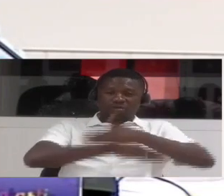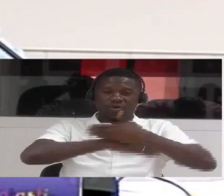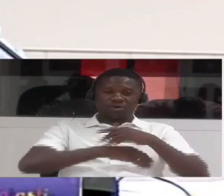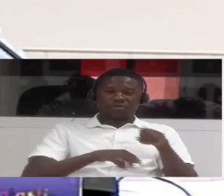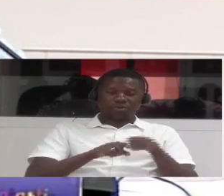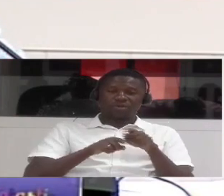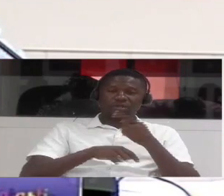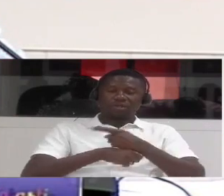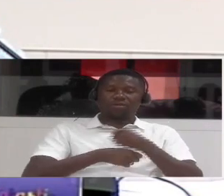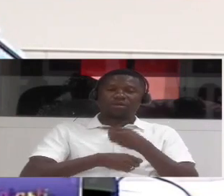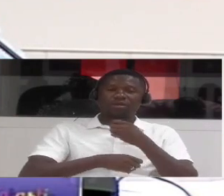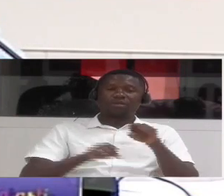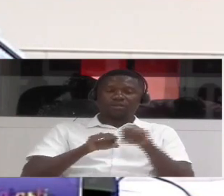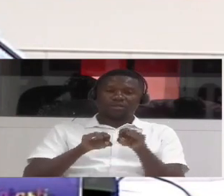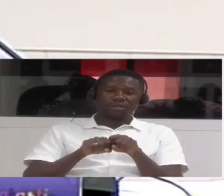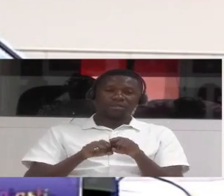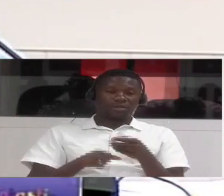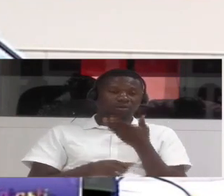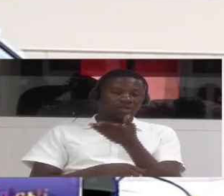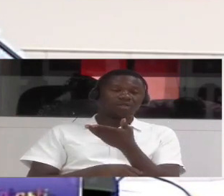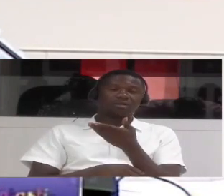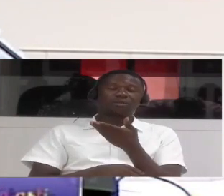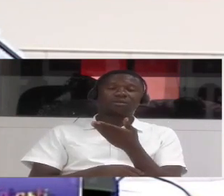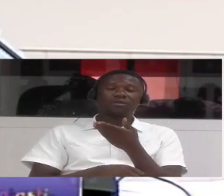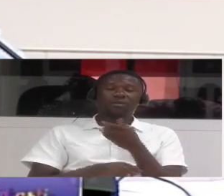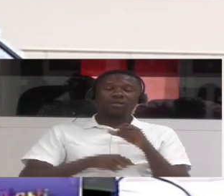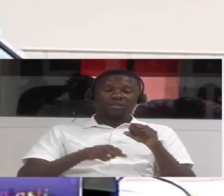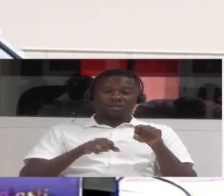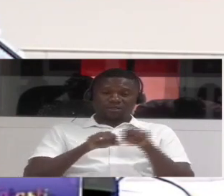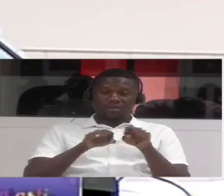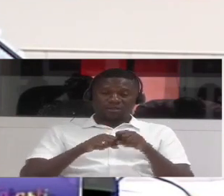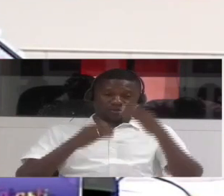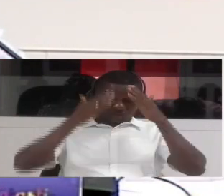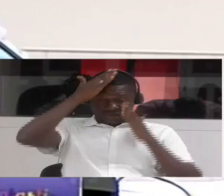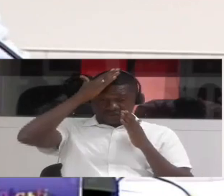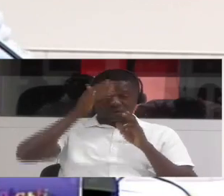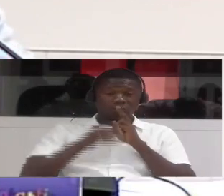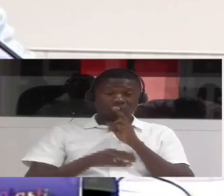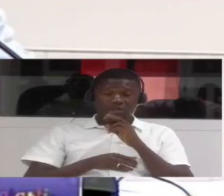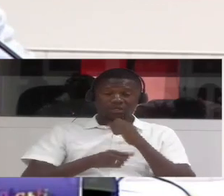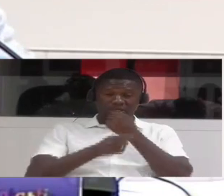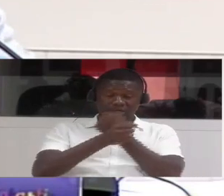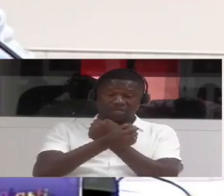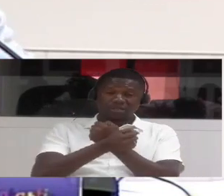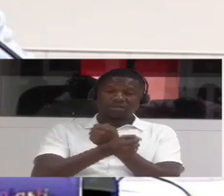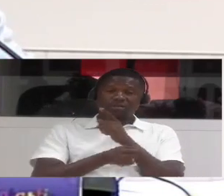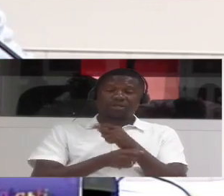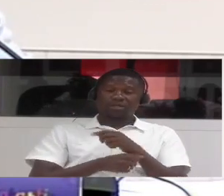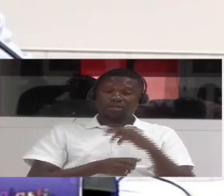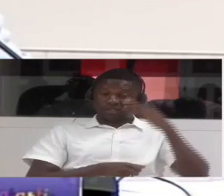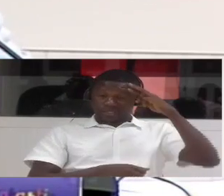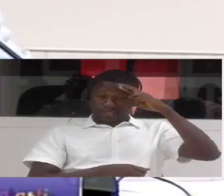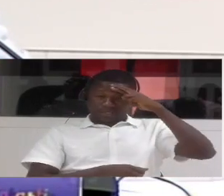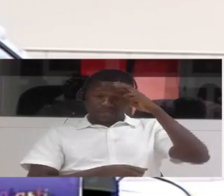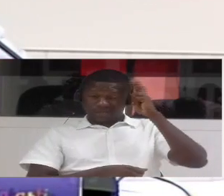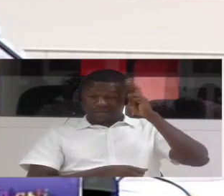were some Senegalese soldiers who were arrested by the rebels in Casamas, the rebels